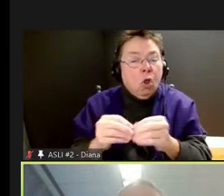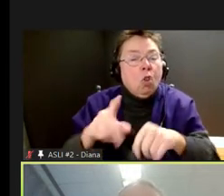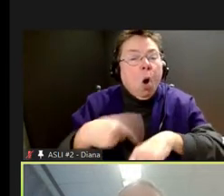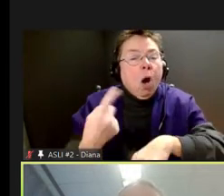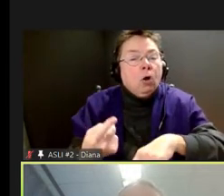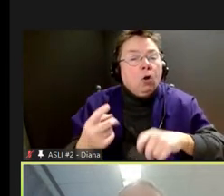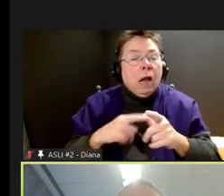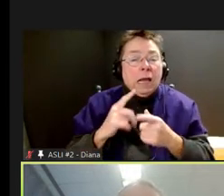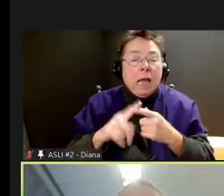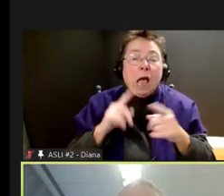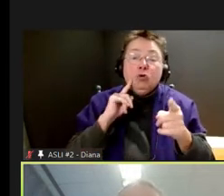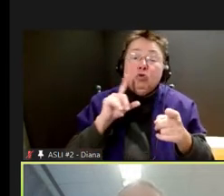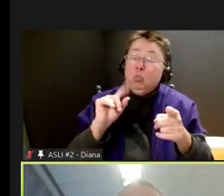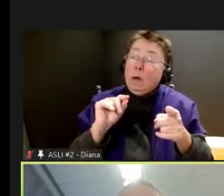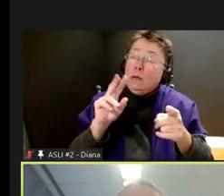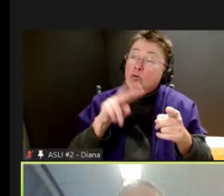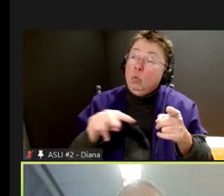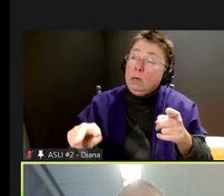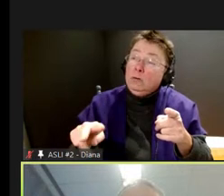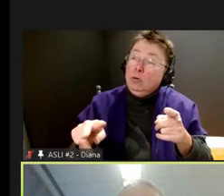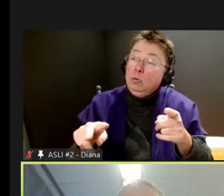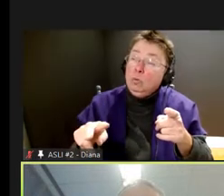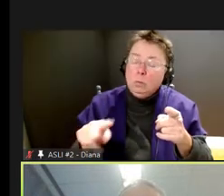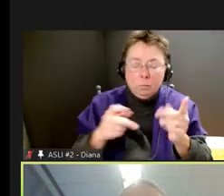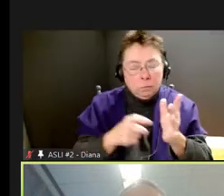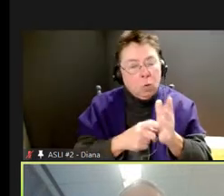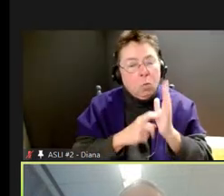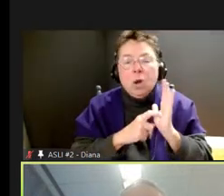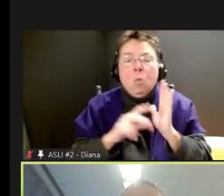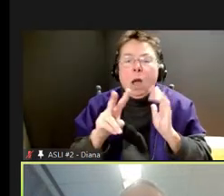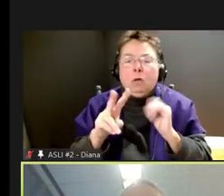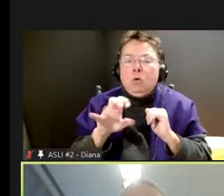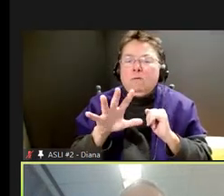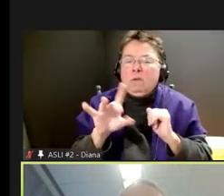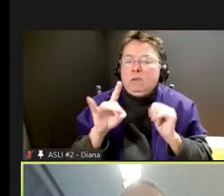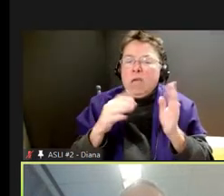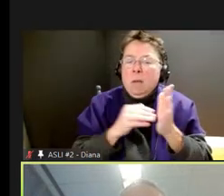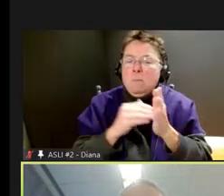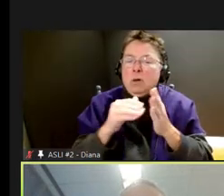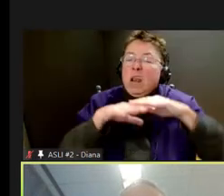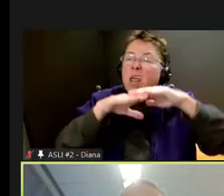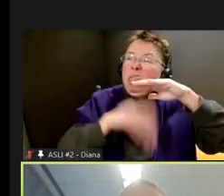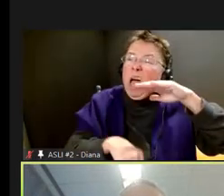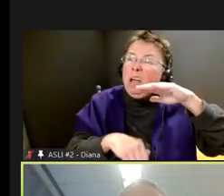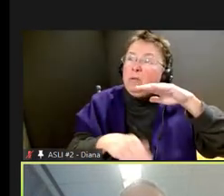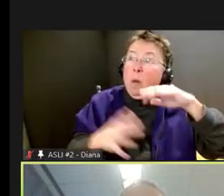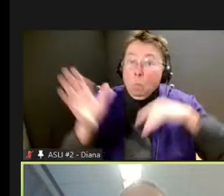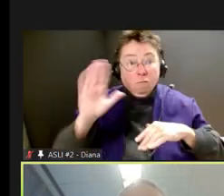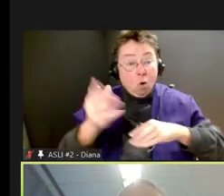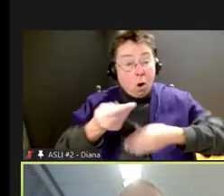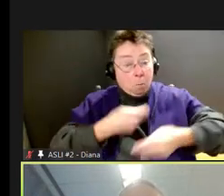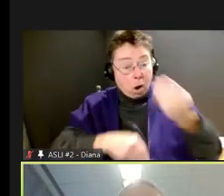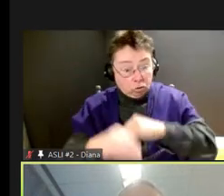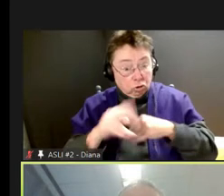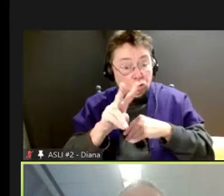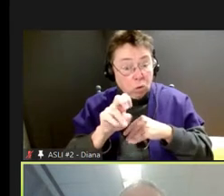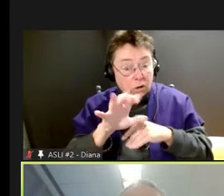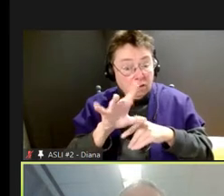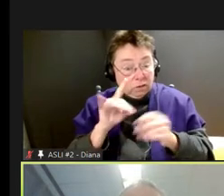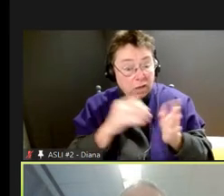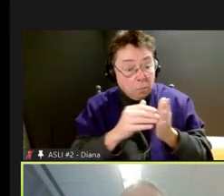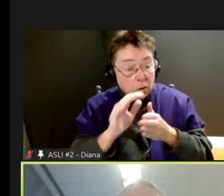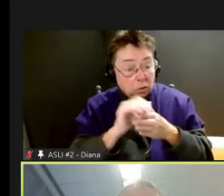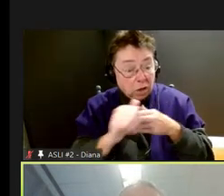requires $258 million less of federal relief funding than originally budgeted. The higher system